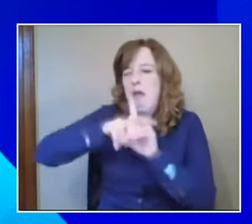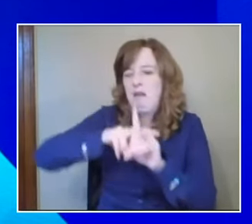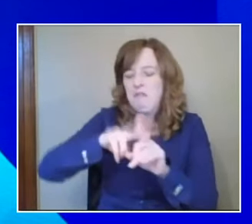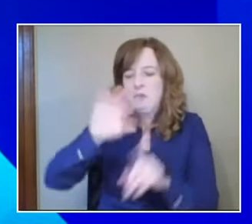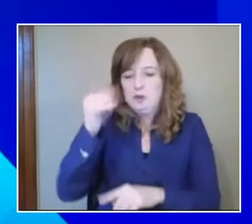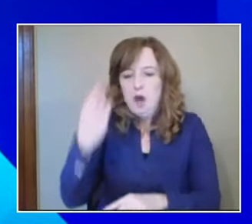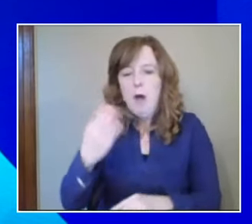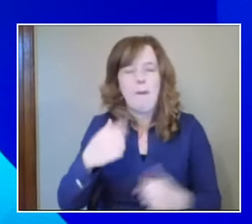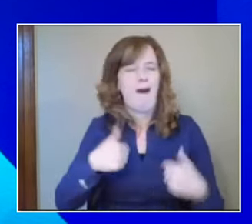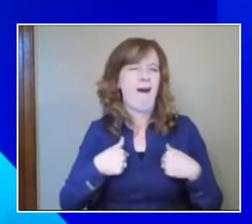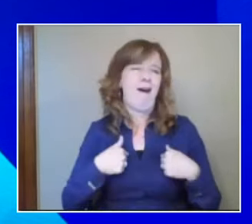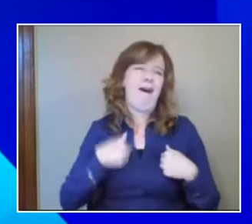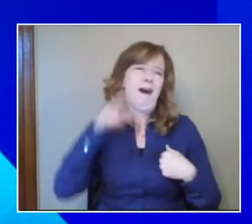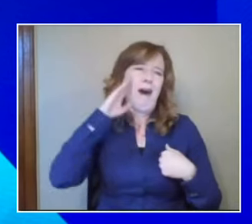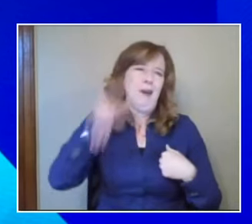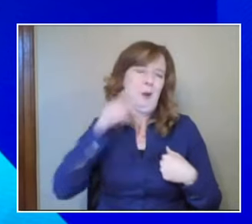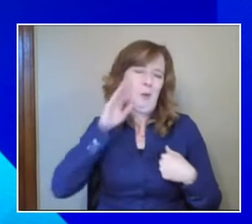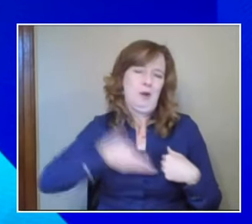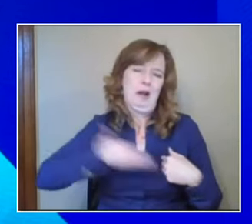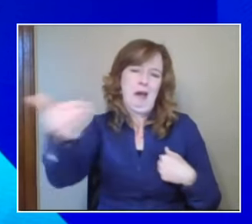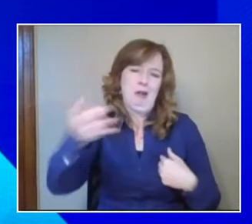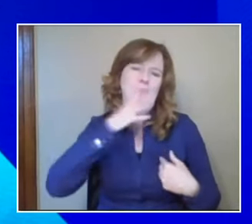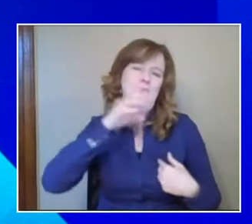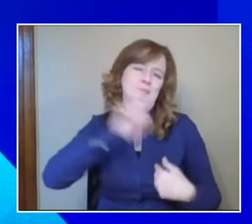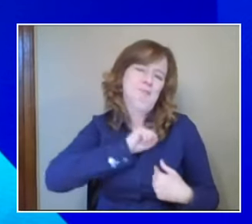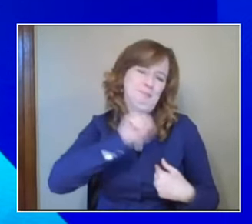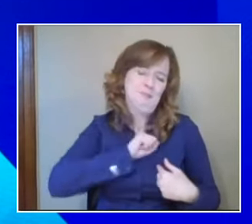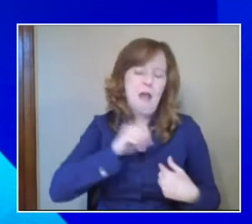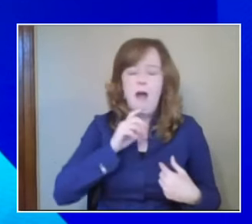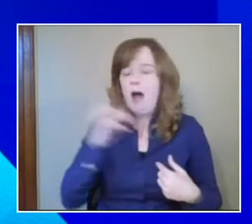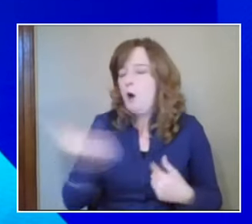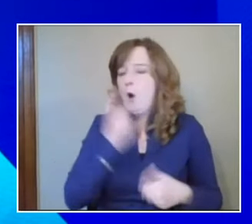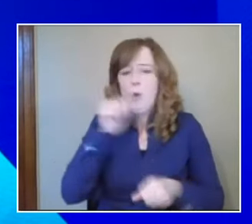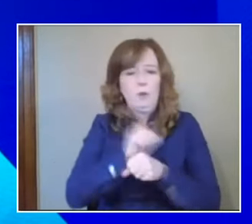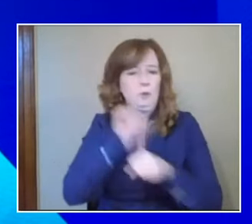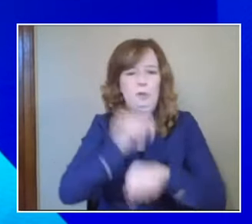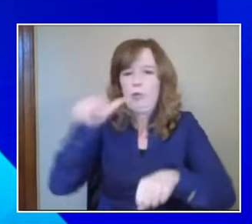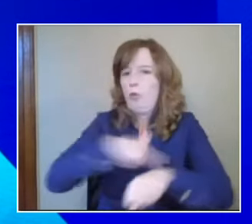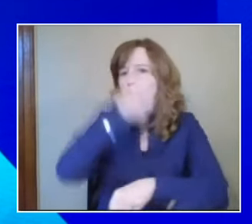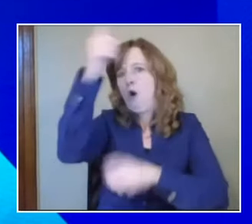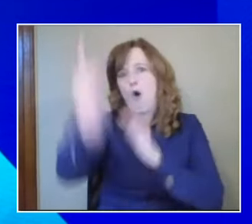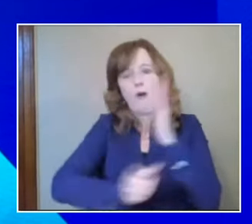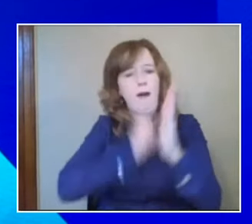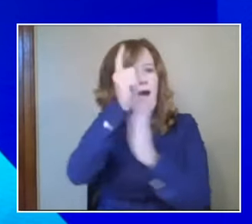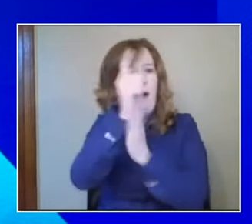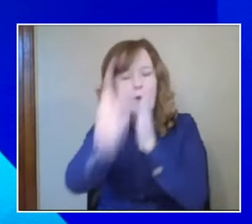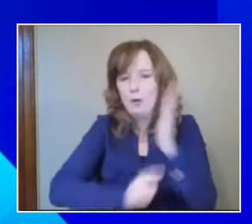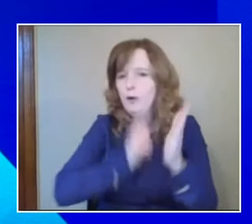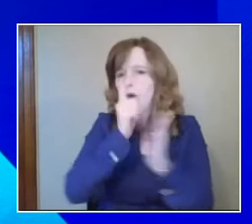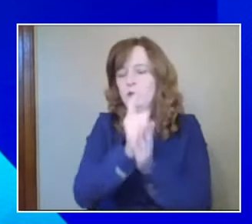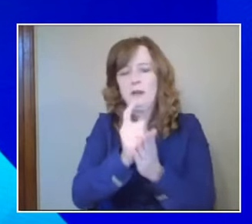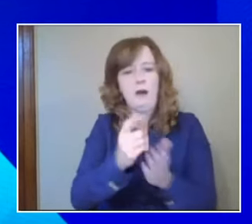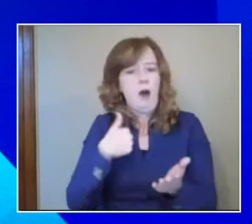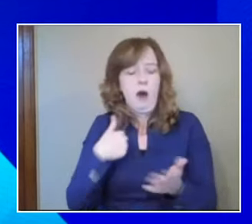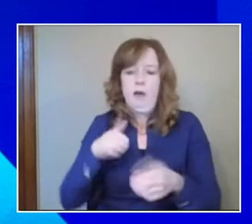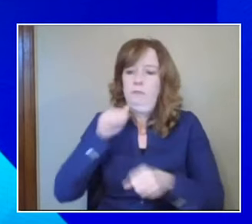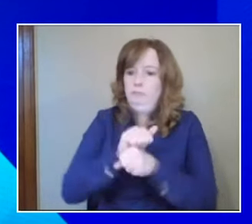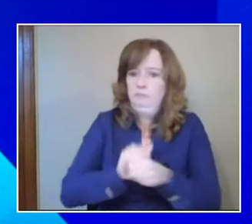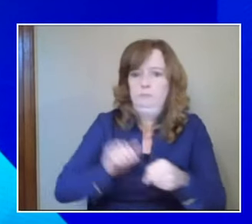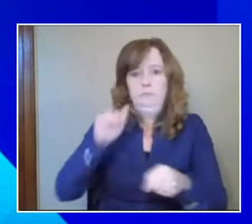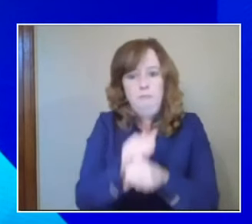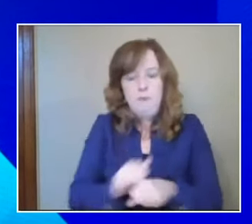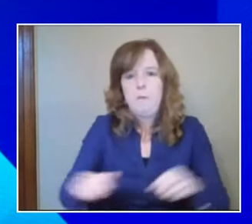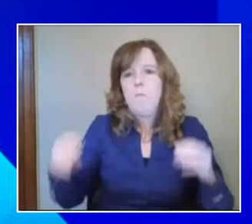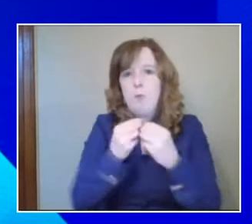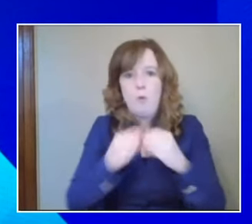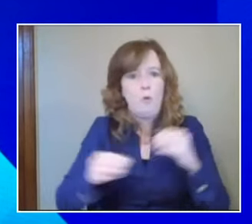office, I was the first to arrive and the last to leave. I put in more hours than any other candidate. In my own mind, I was